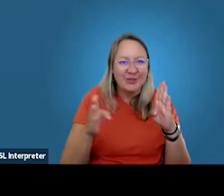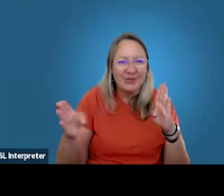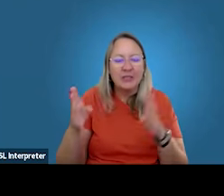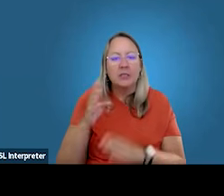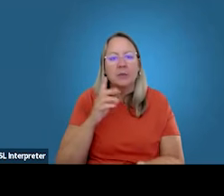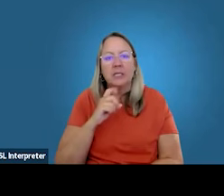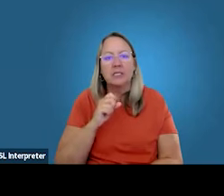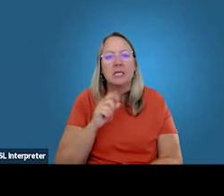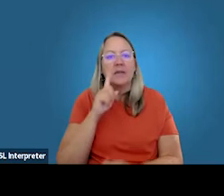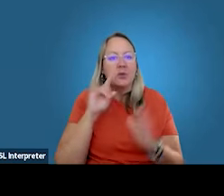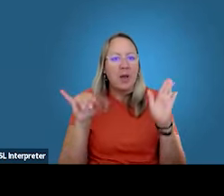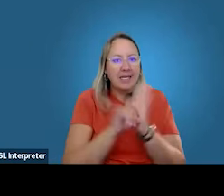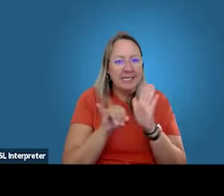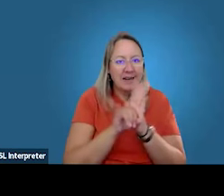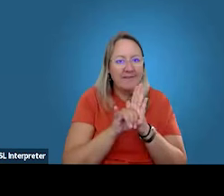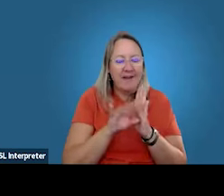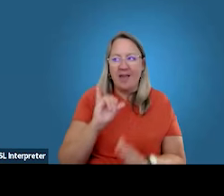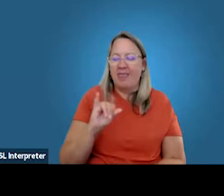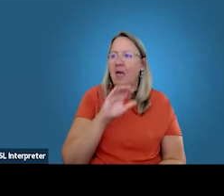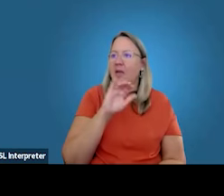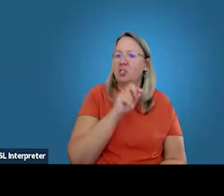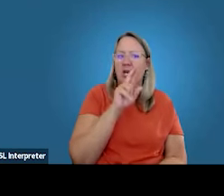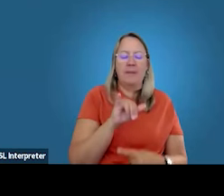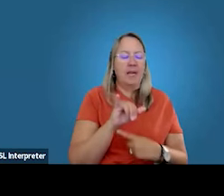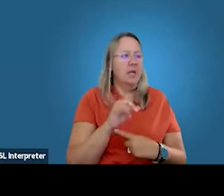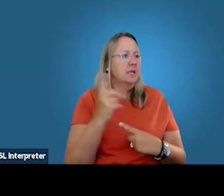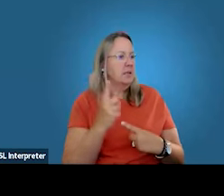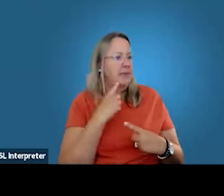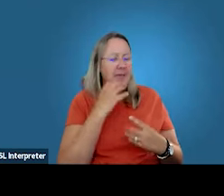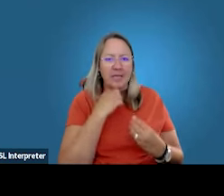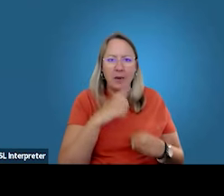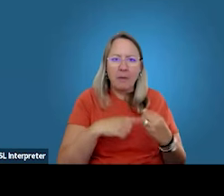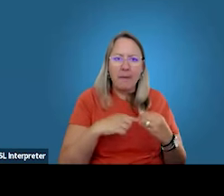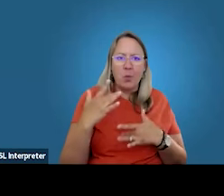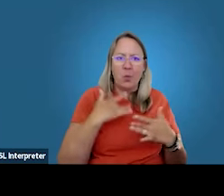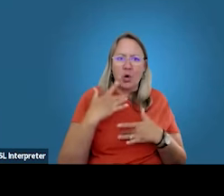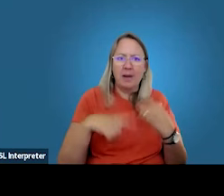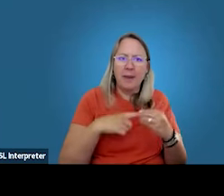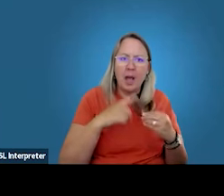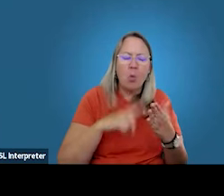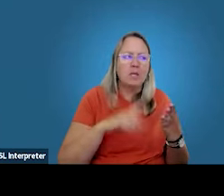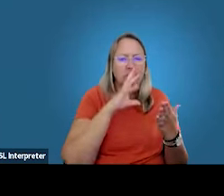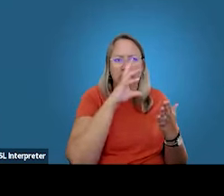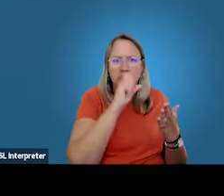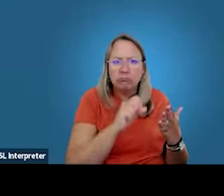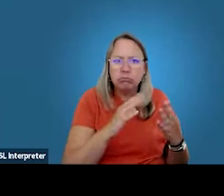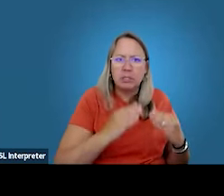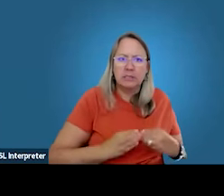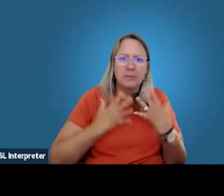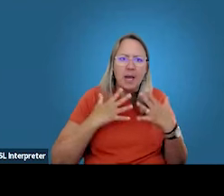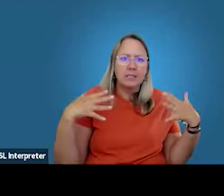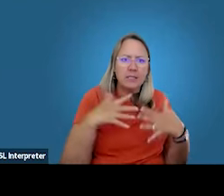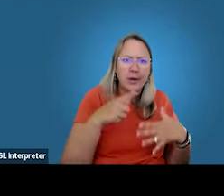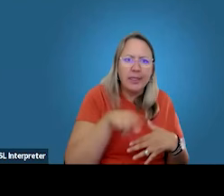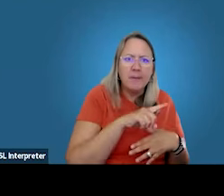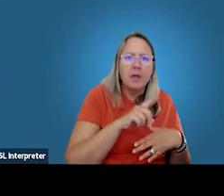it's, if you've identified that jeopardy for your audience, what's the thing that they really care about, they're worried about, what's going to intrigue, inspire or scare them?